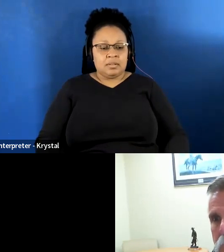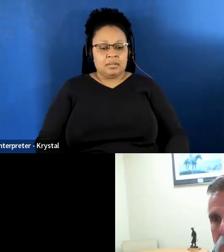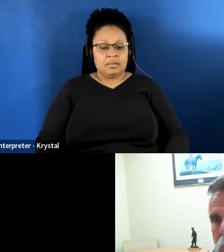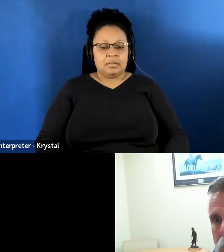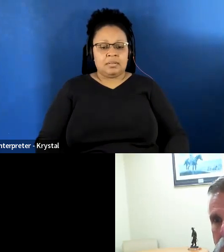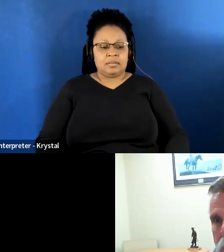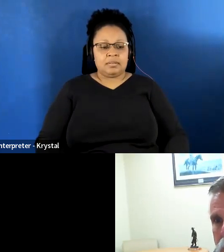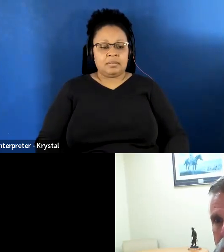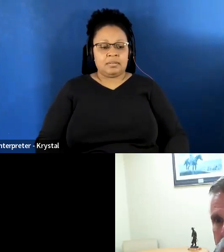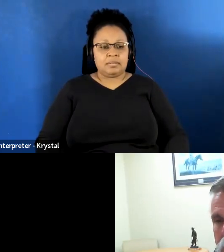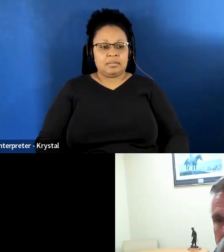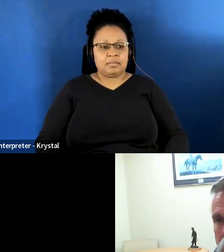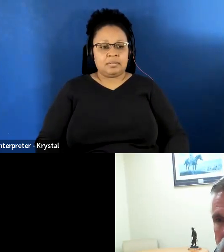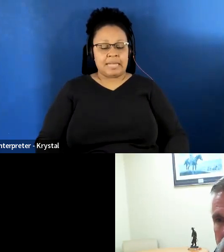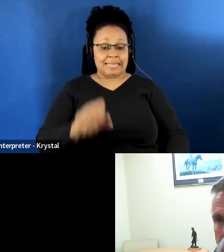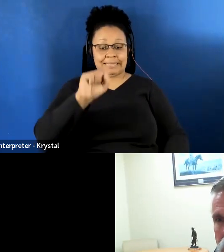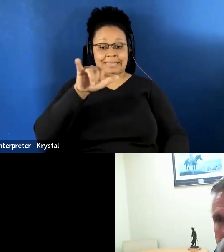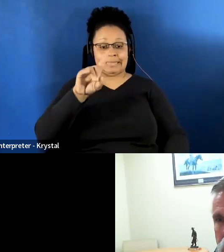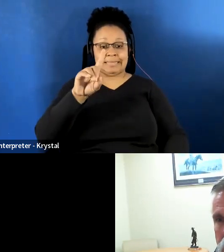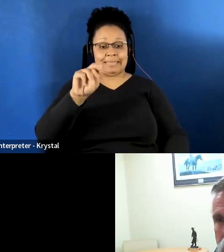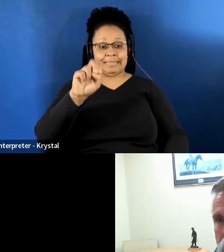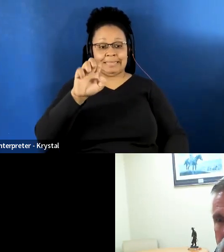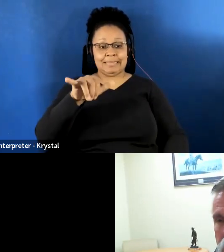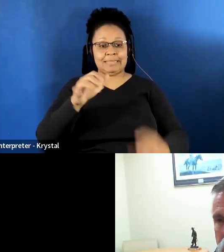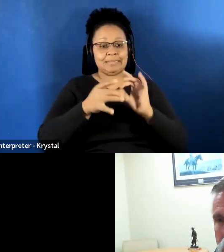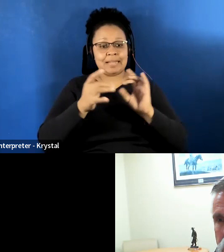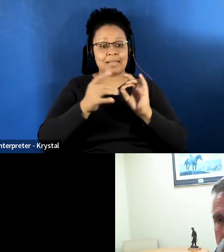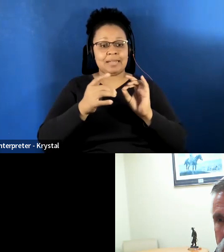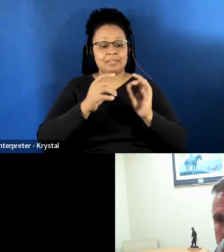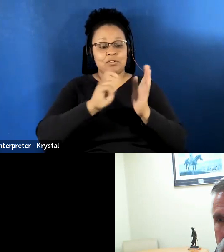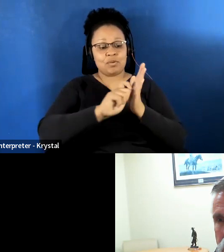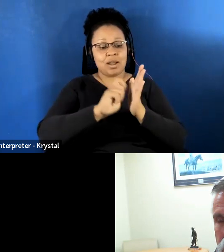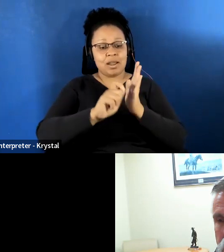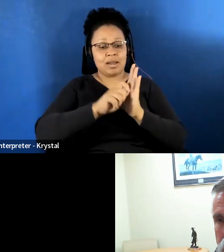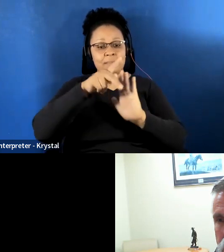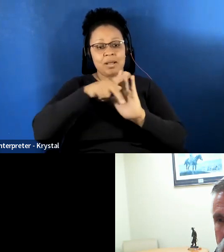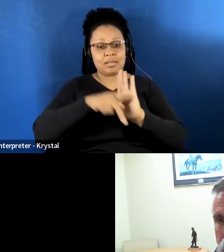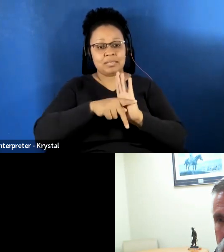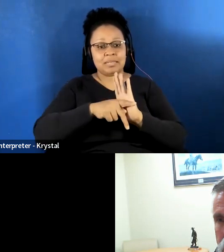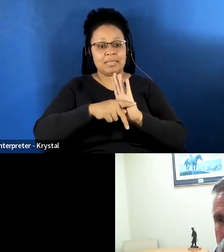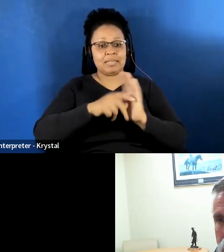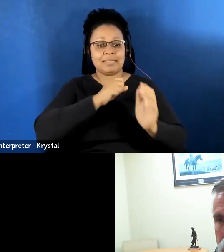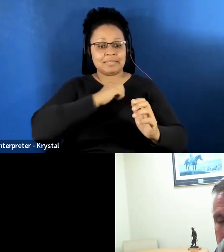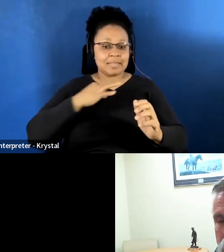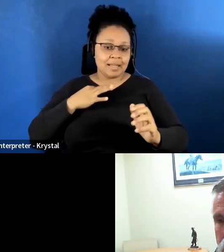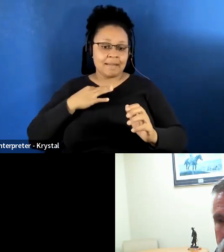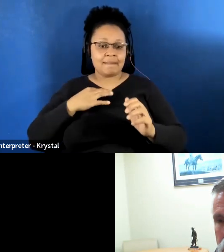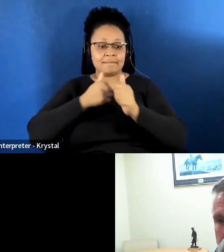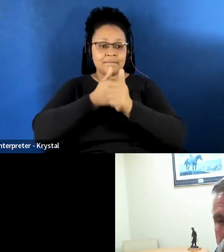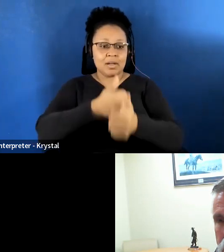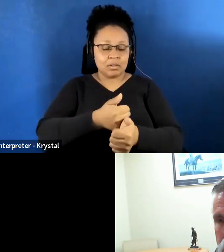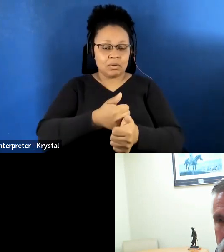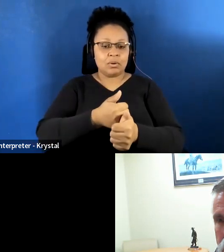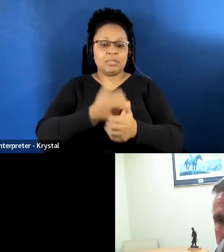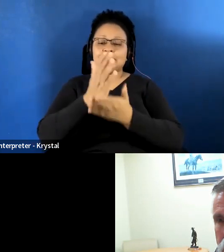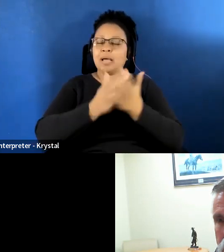Sydney says that writing policies that staff follow has been difficult. Some policies are sort of